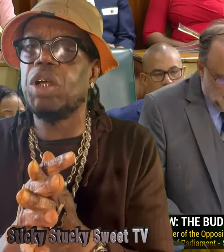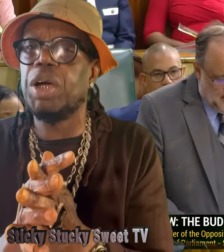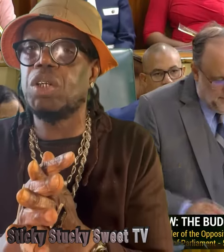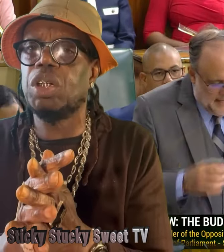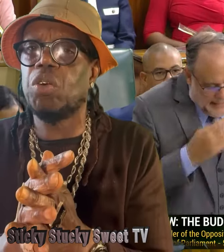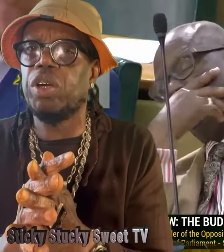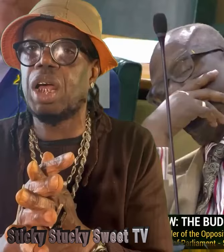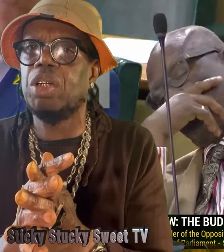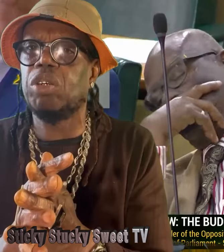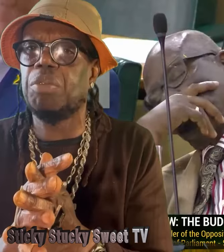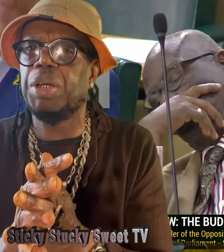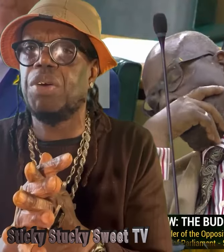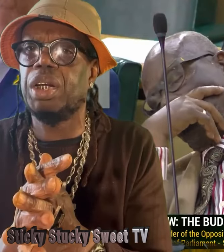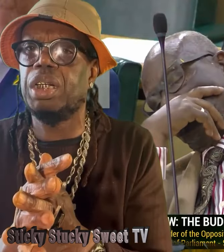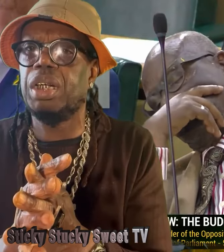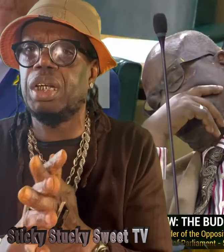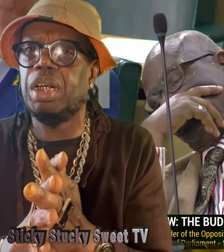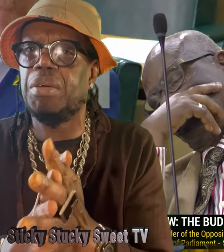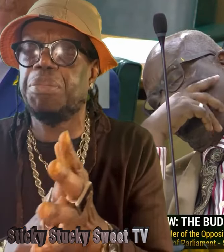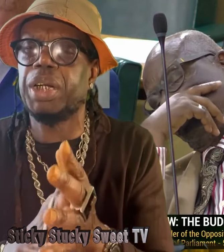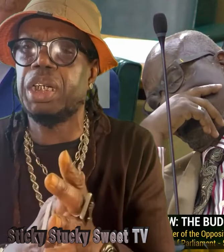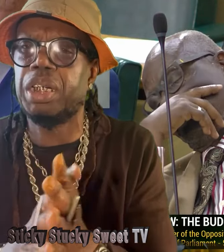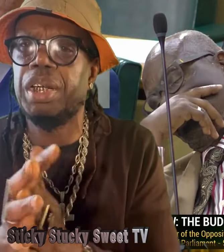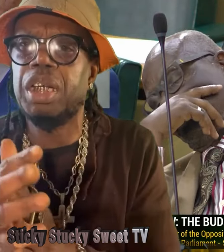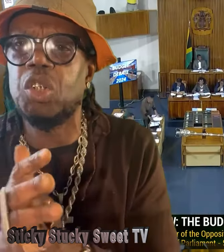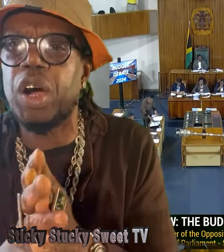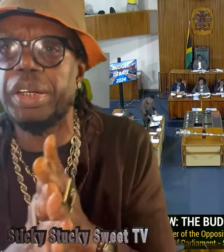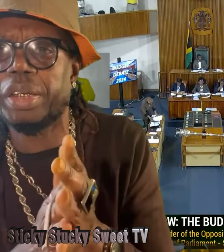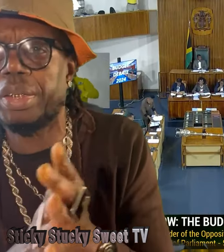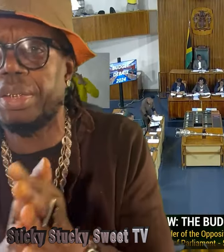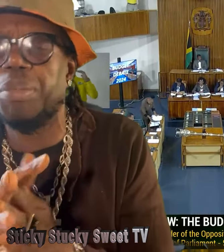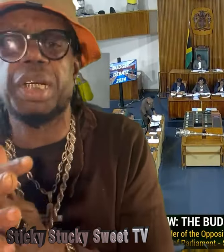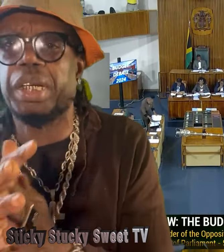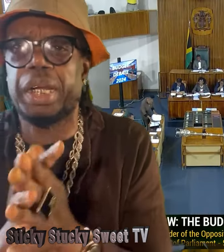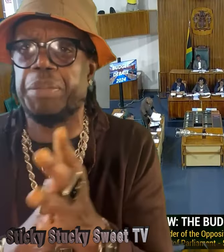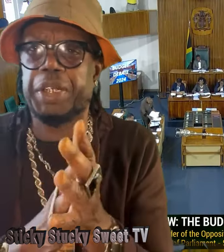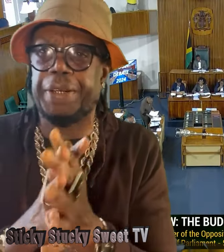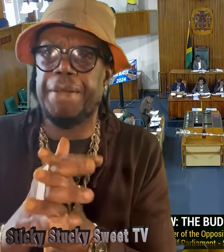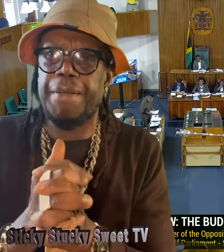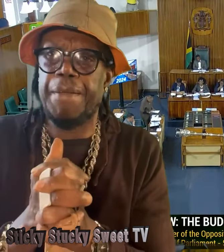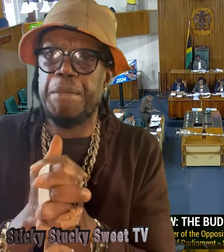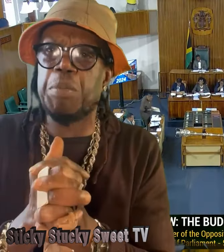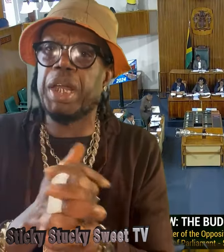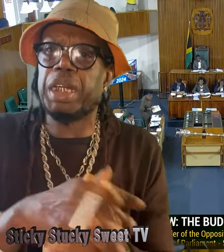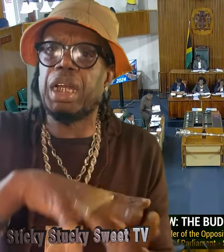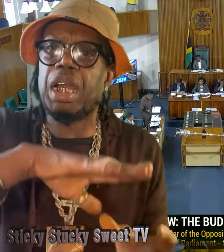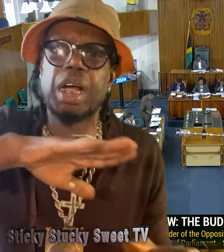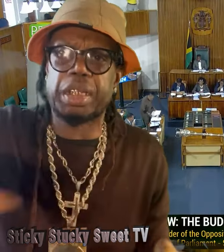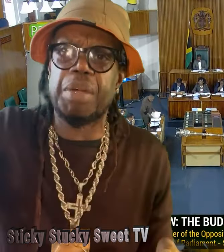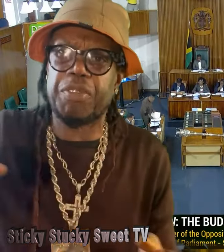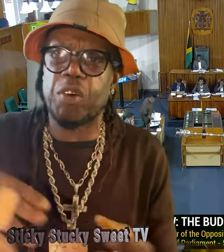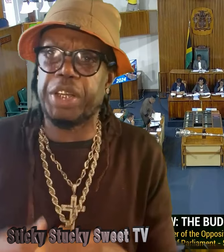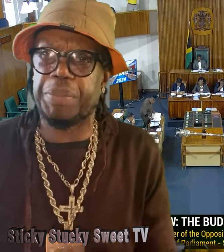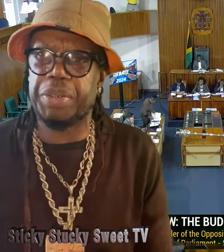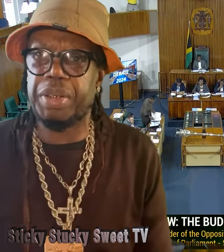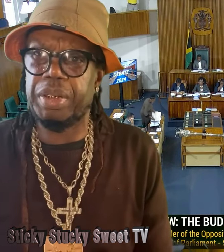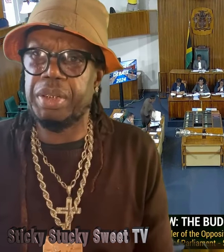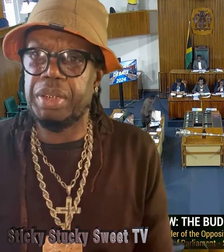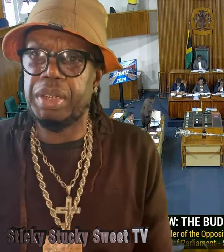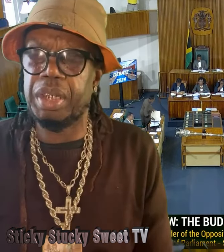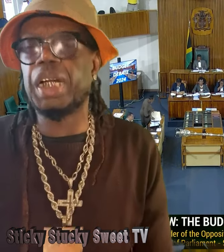and you the one down to road. Cause he used to be one of the part of the UIC. He said the same thing, but me I said that long time before